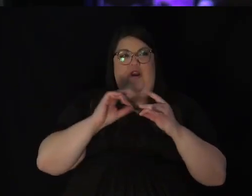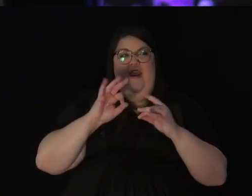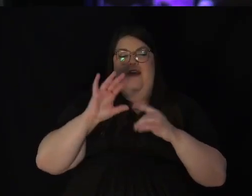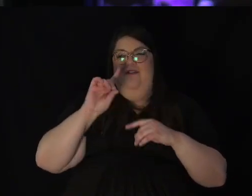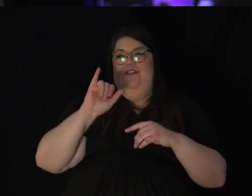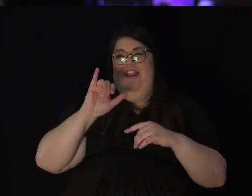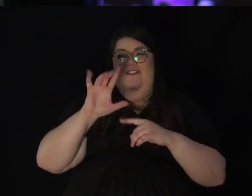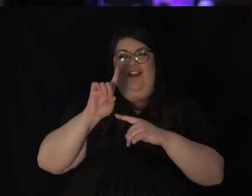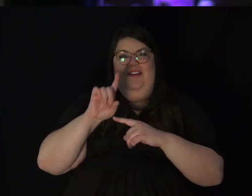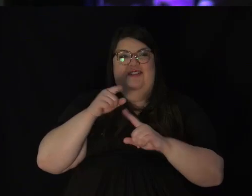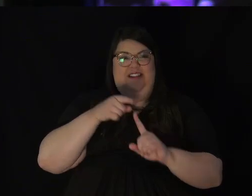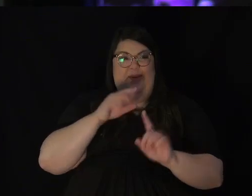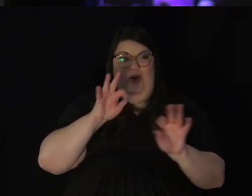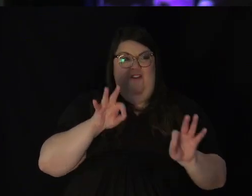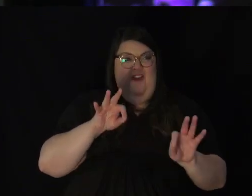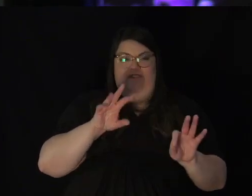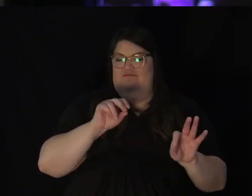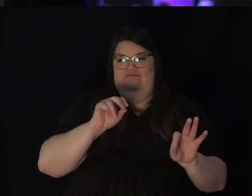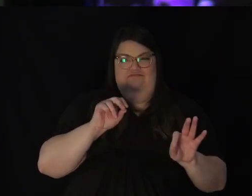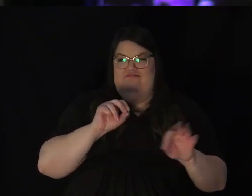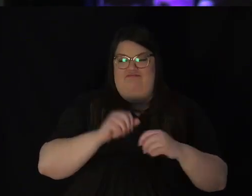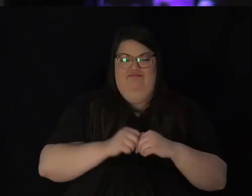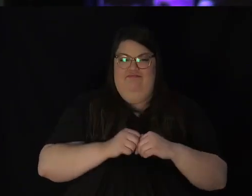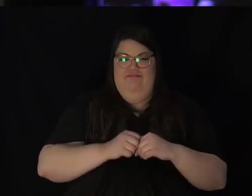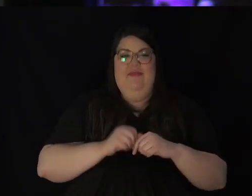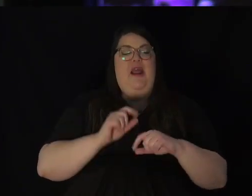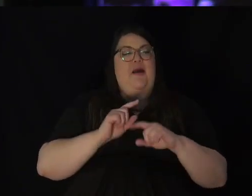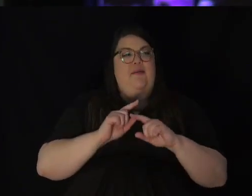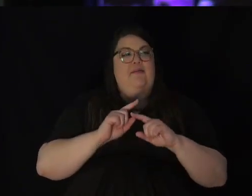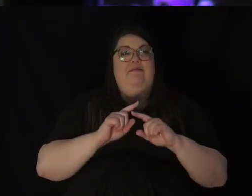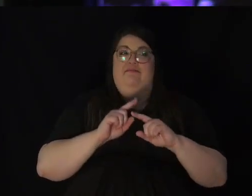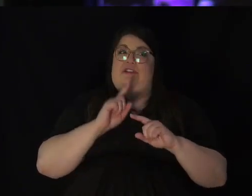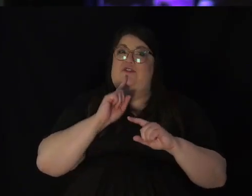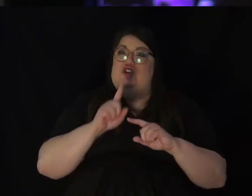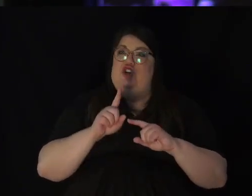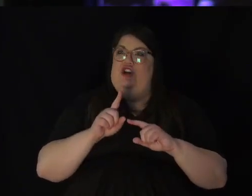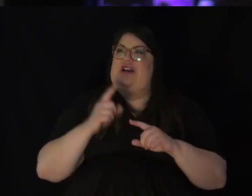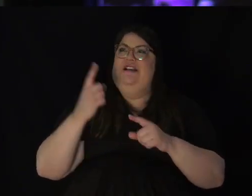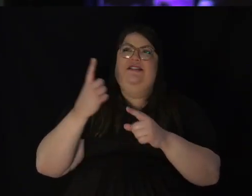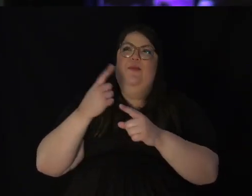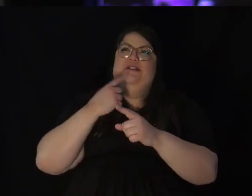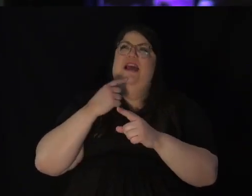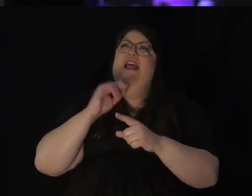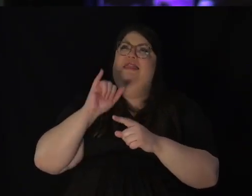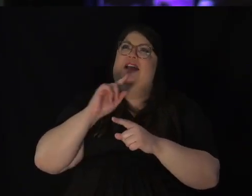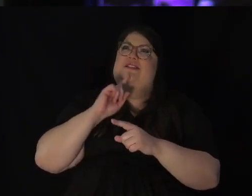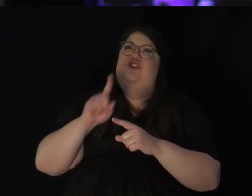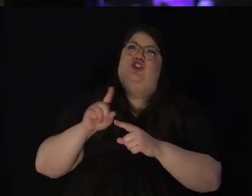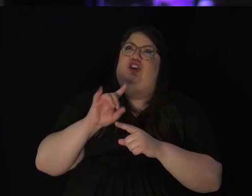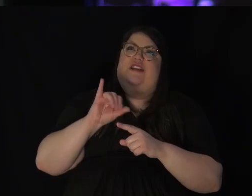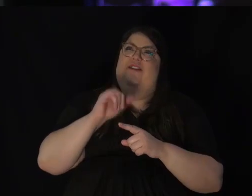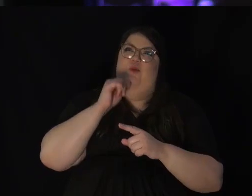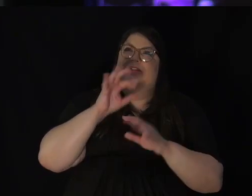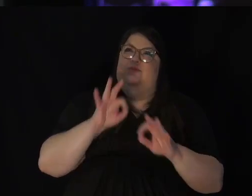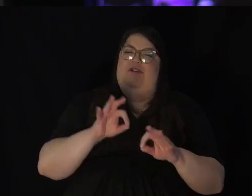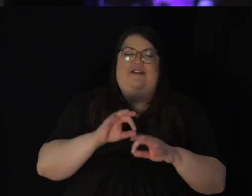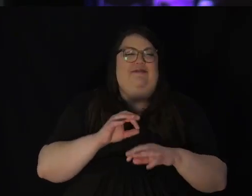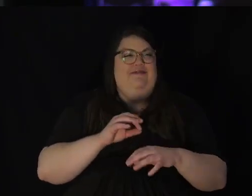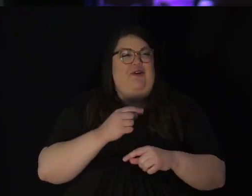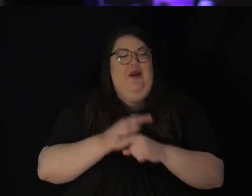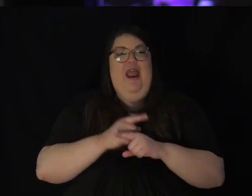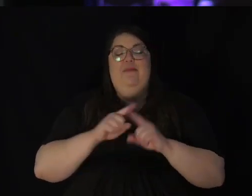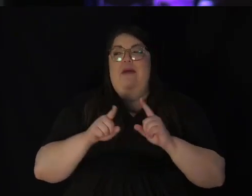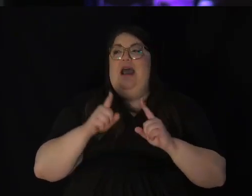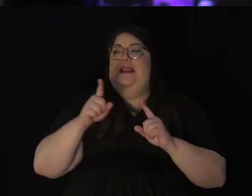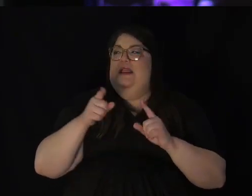wasn't perfect. But that's for sure, someone said. But he was a man